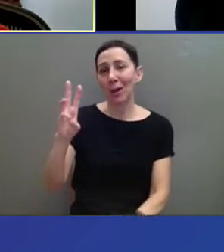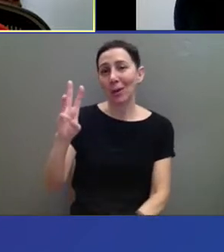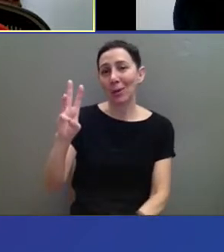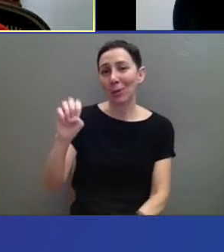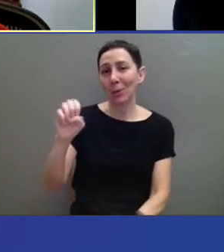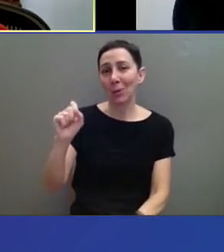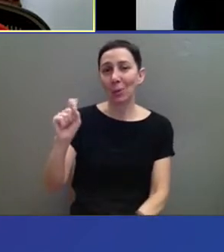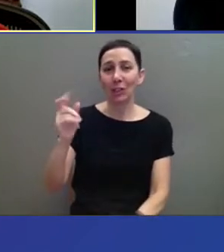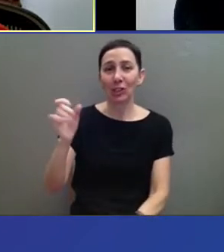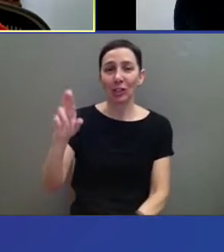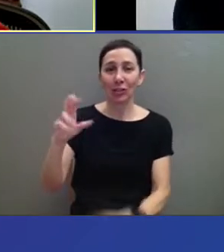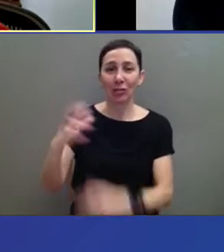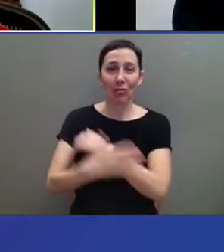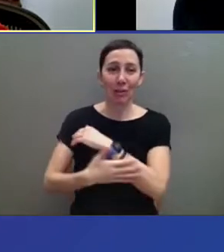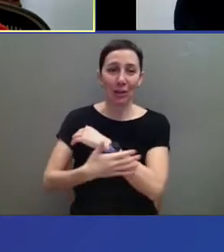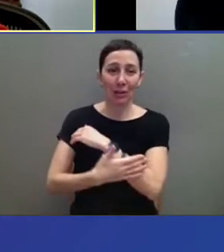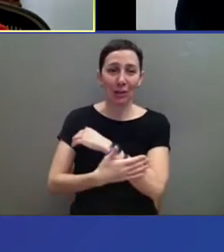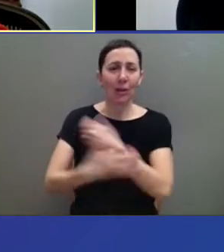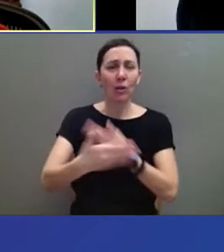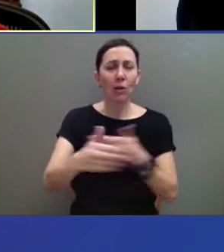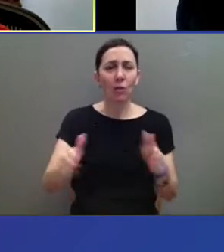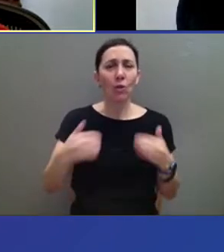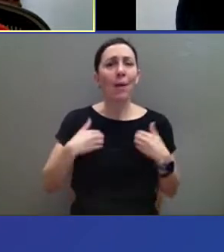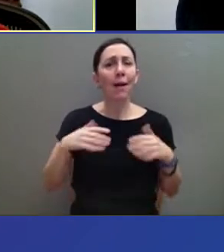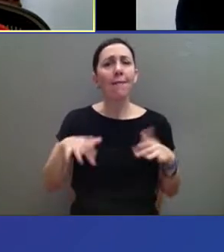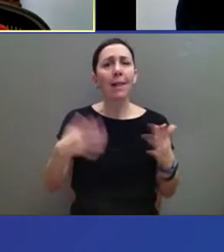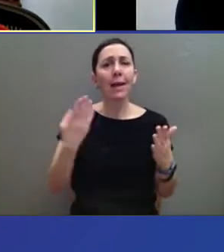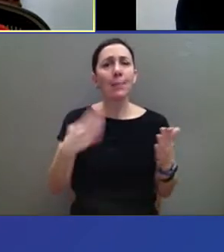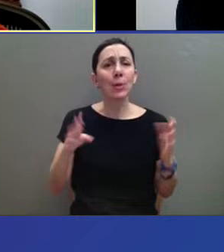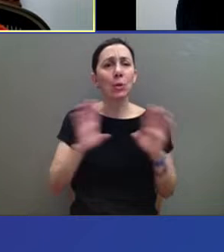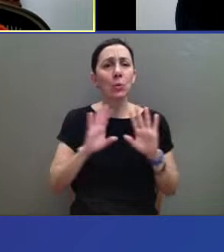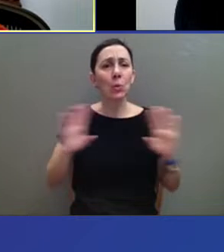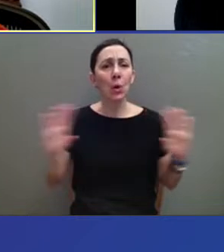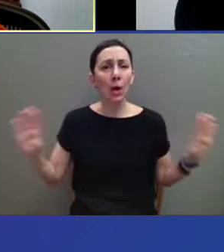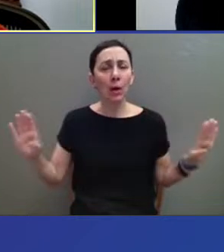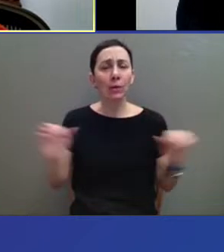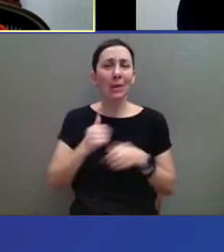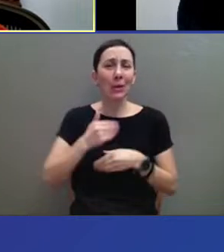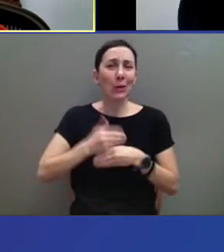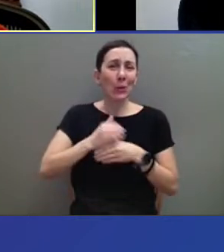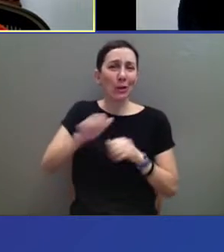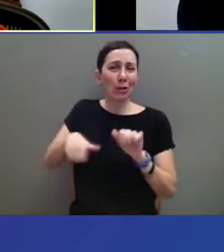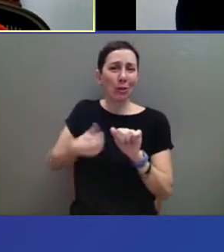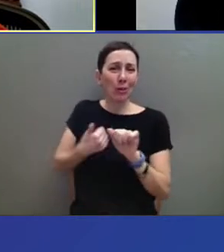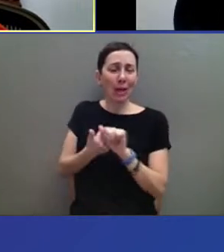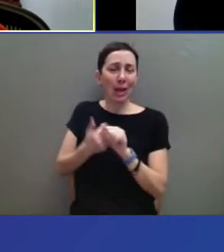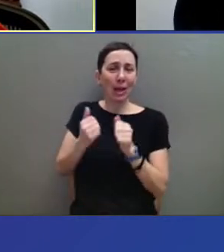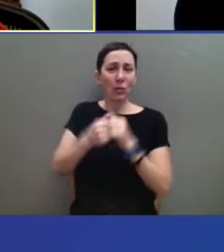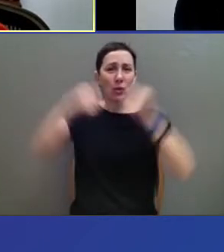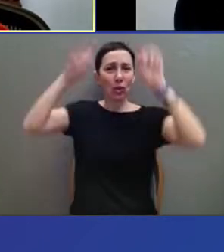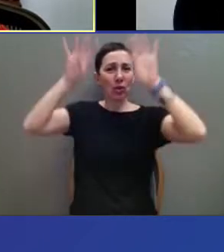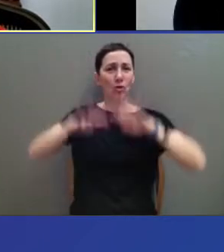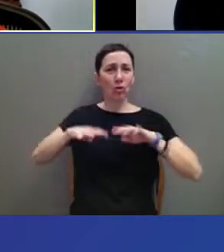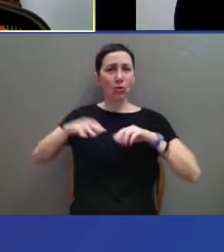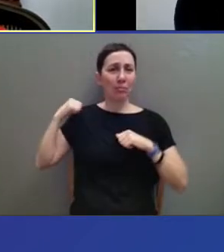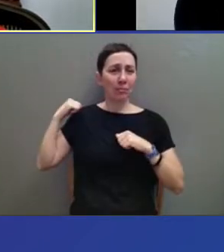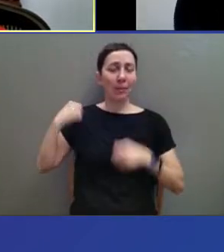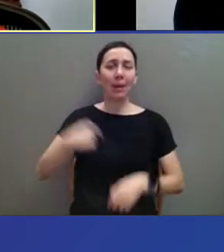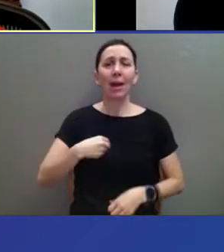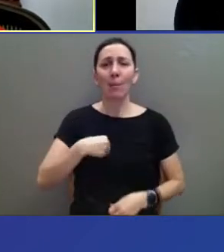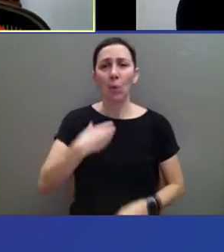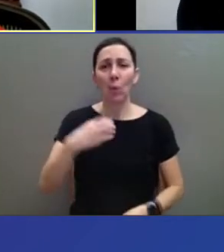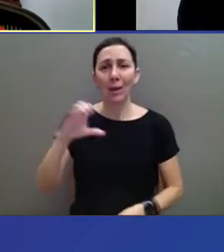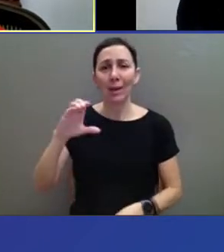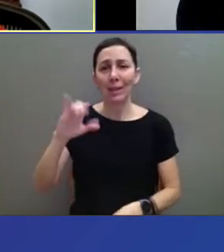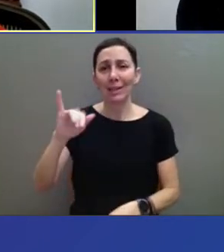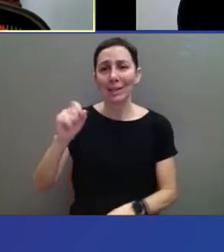with light blue walls and in front of a window with a curtain drawn down. I am a white